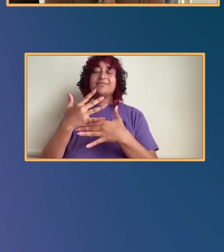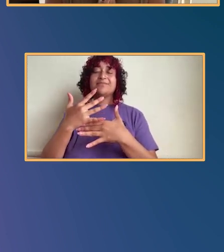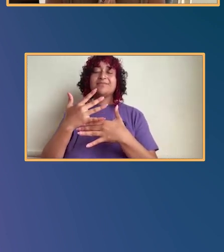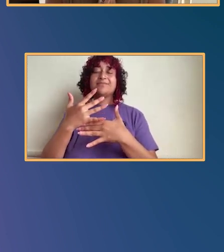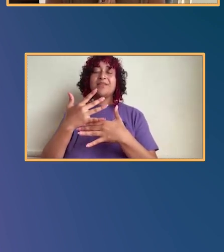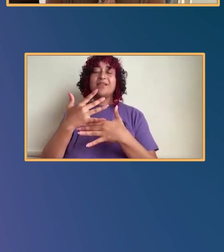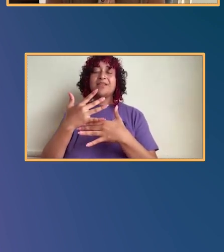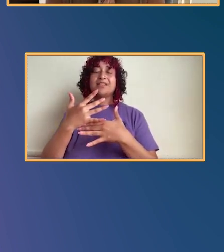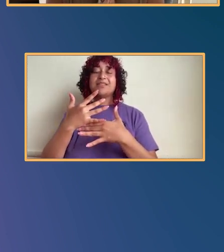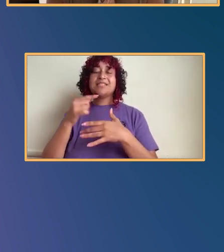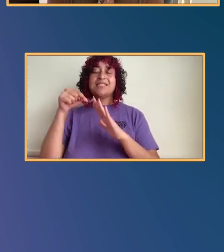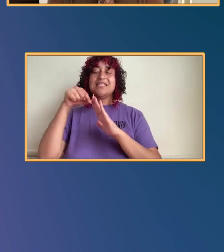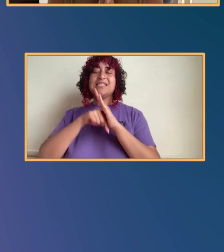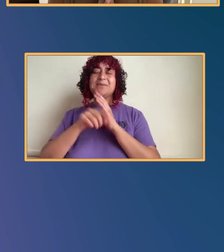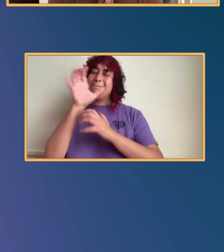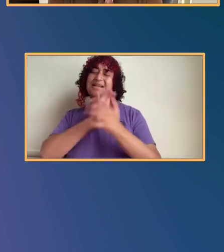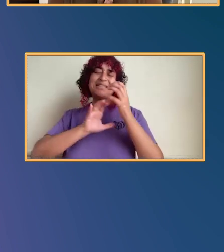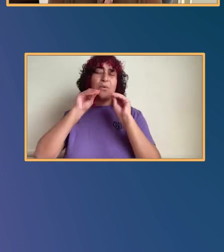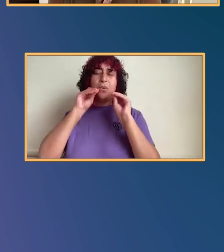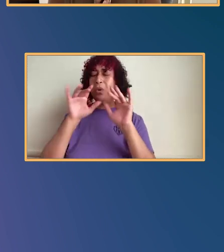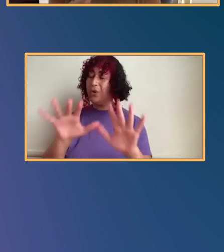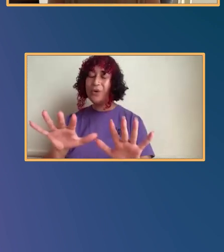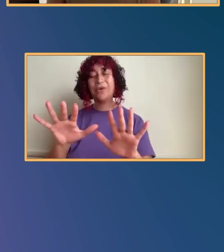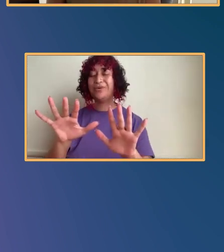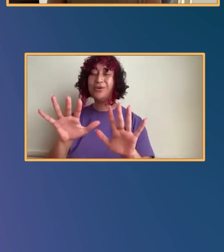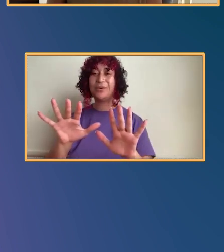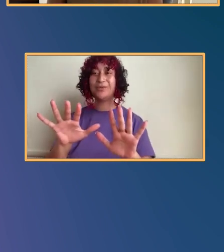Deep, messy exhale out.